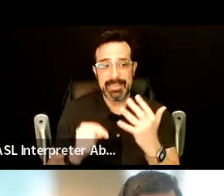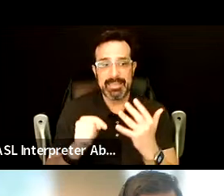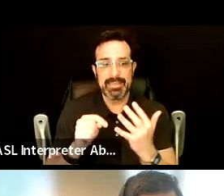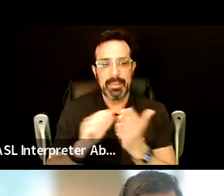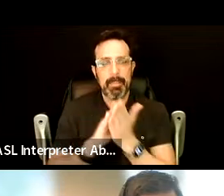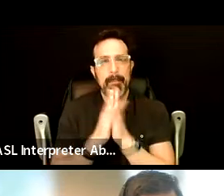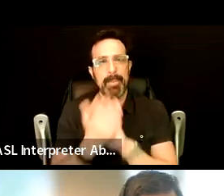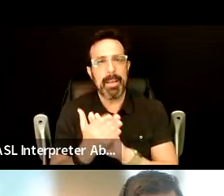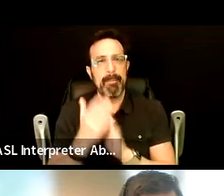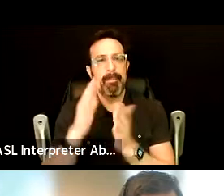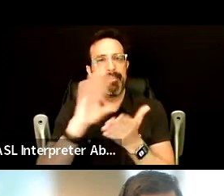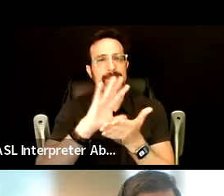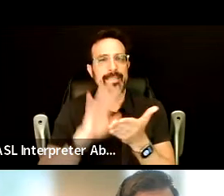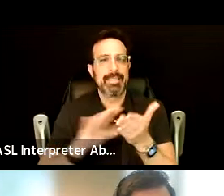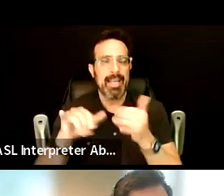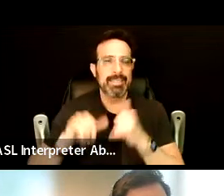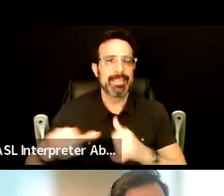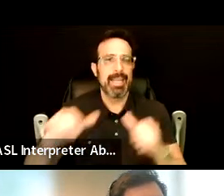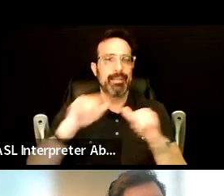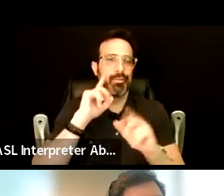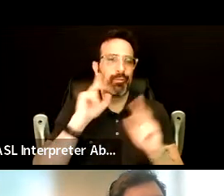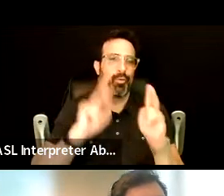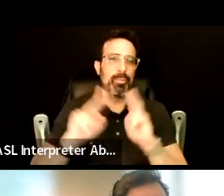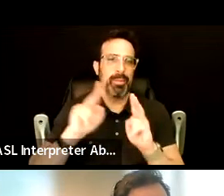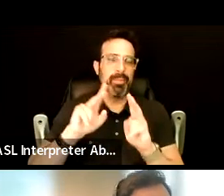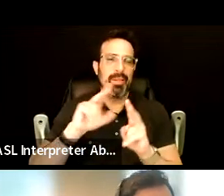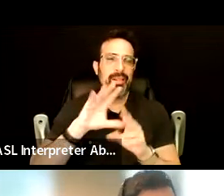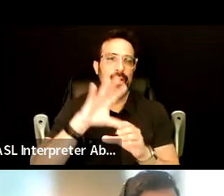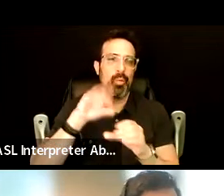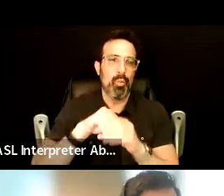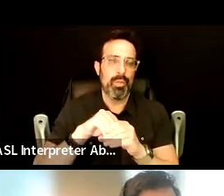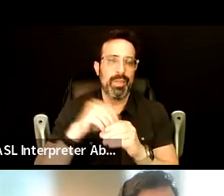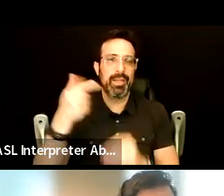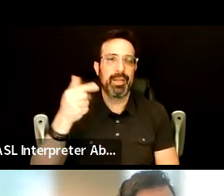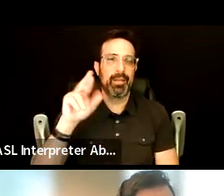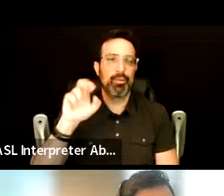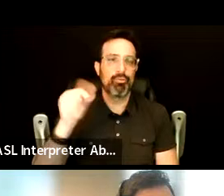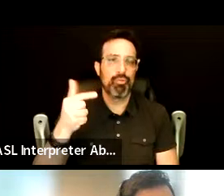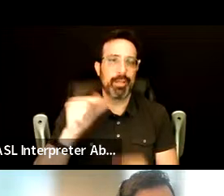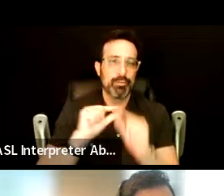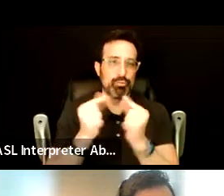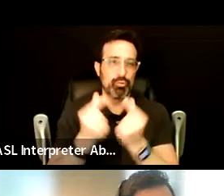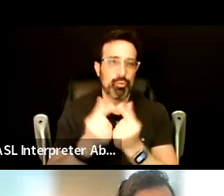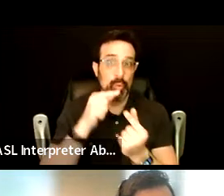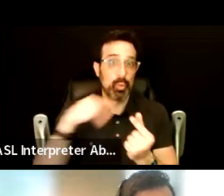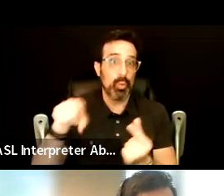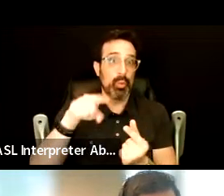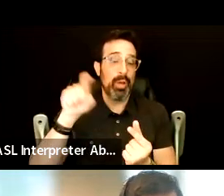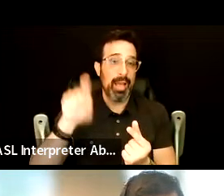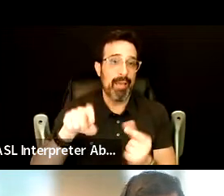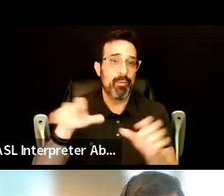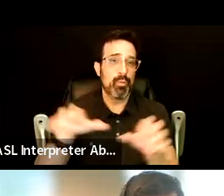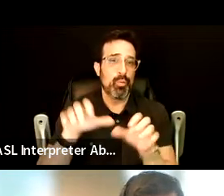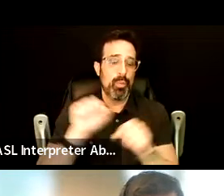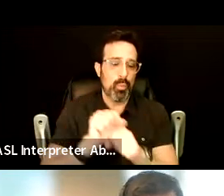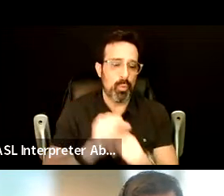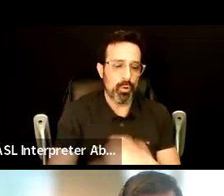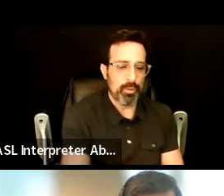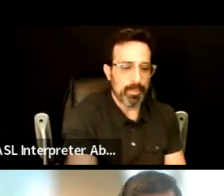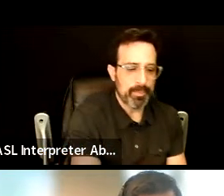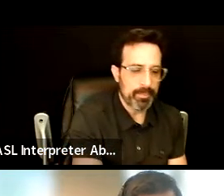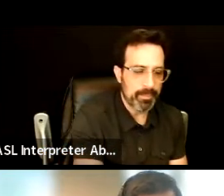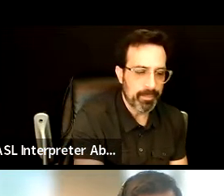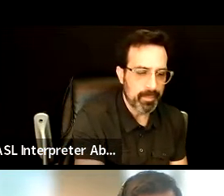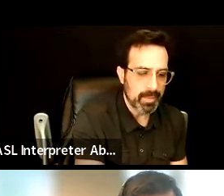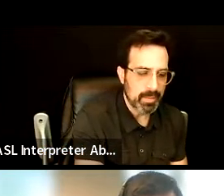into design standards for the people in Greg's group who are actually having to do the work, so that we